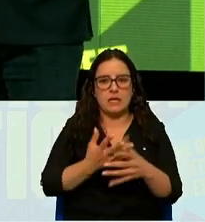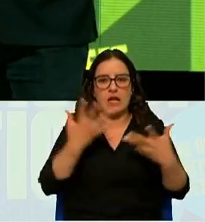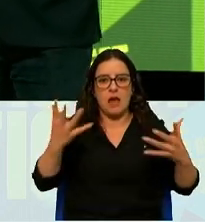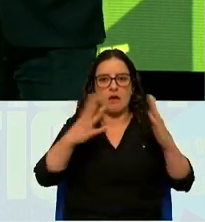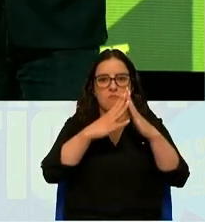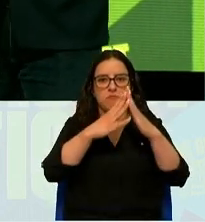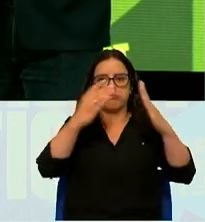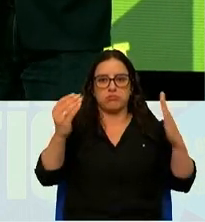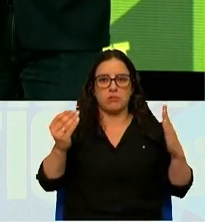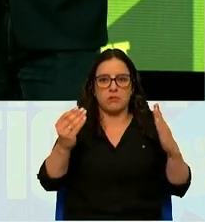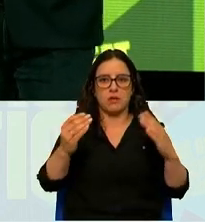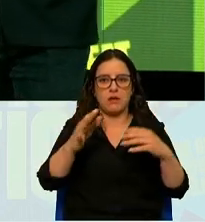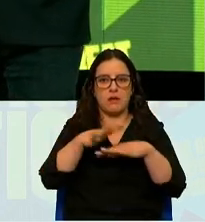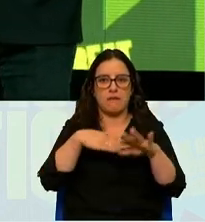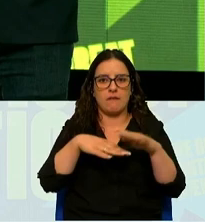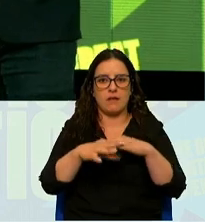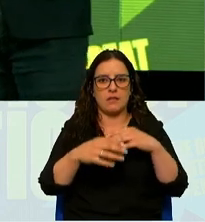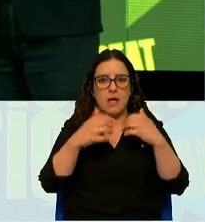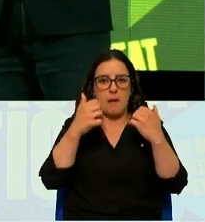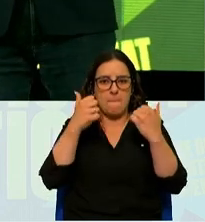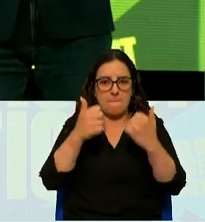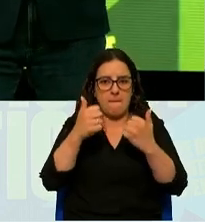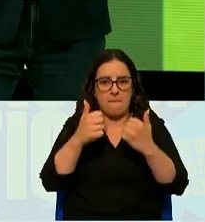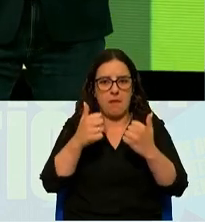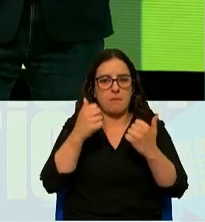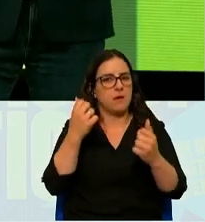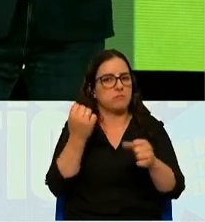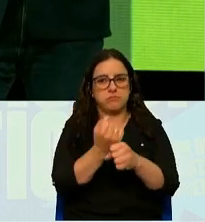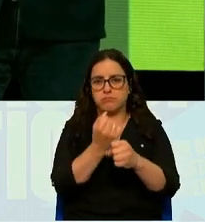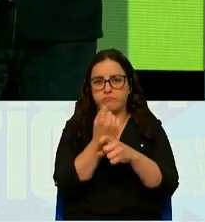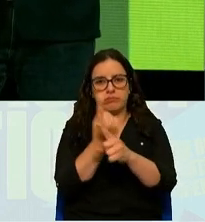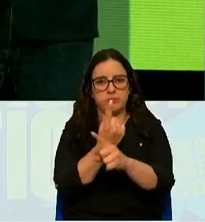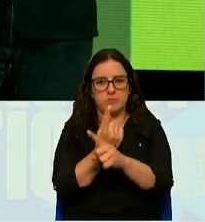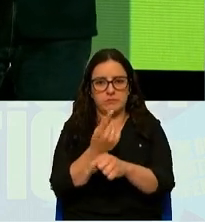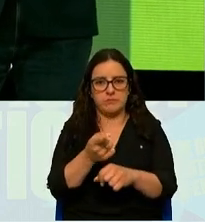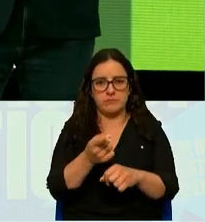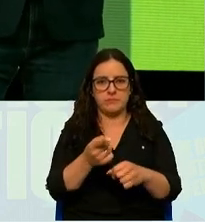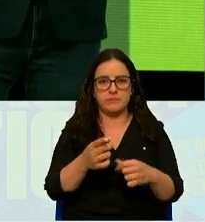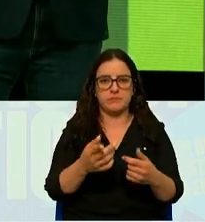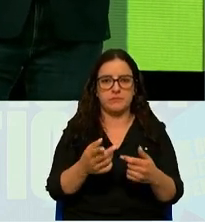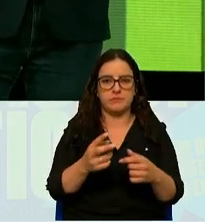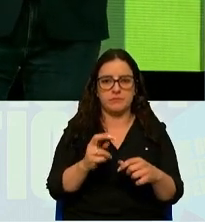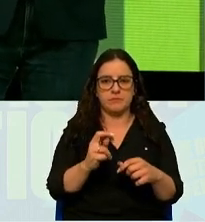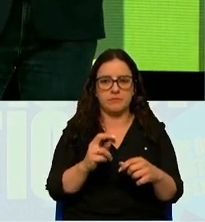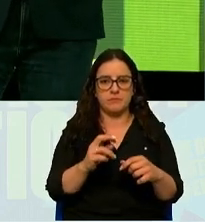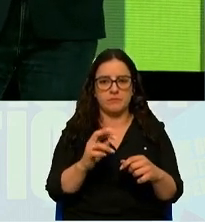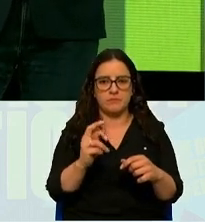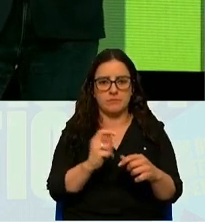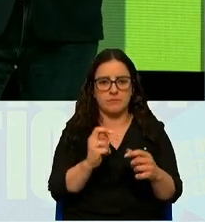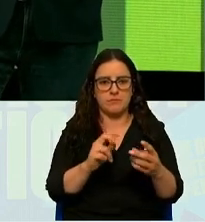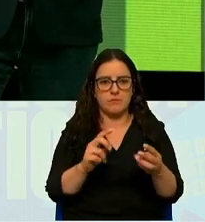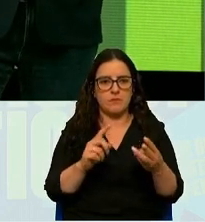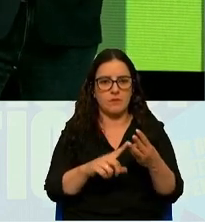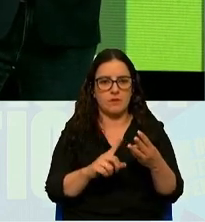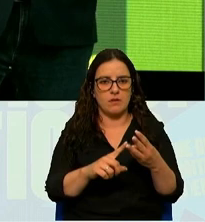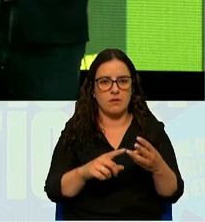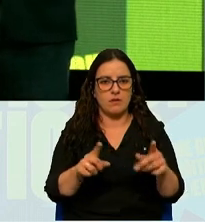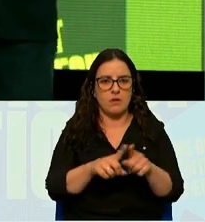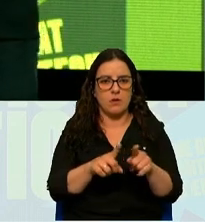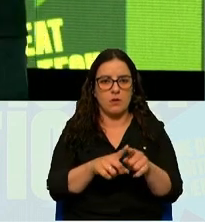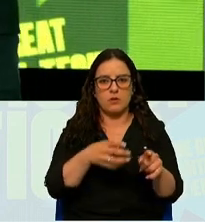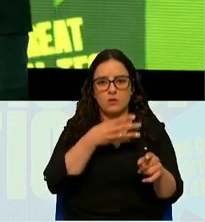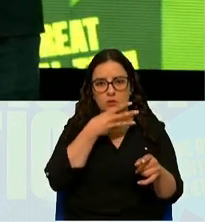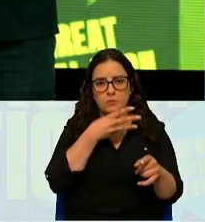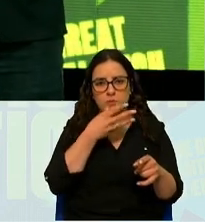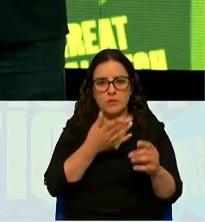able to perform so well across different tasks. And then the third thing is that instead of the approach that I was explaining before for things like vision, where